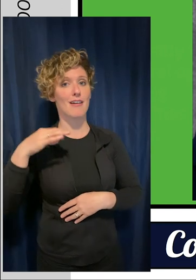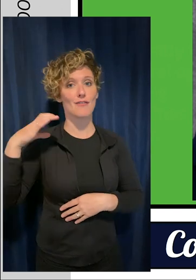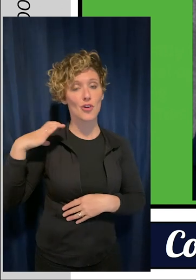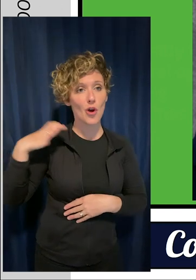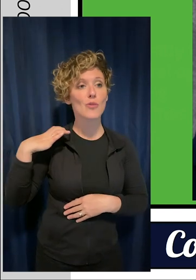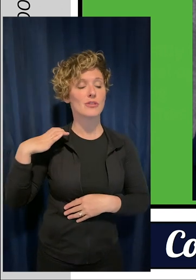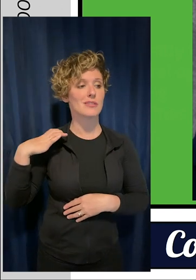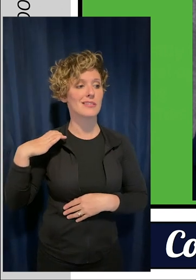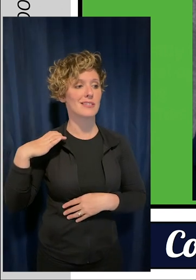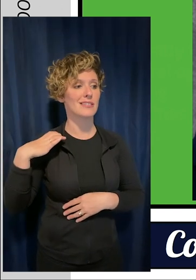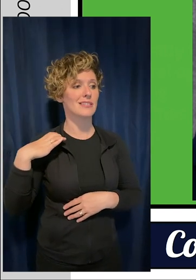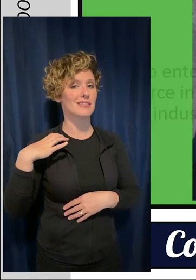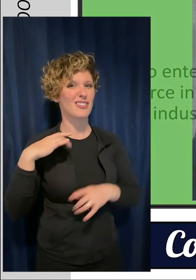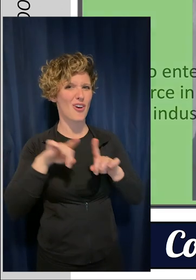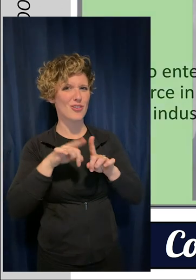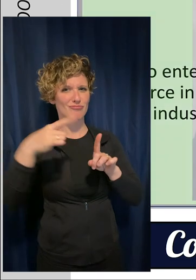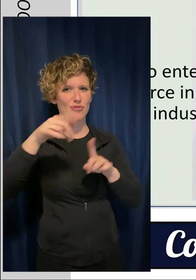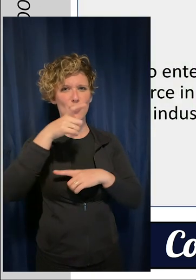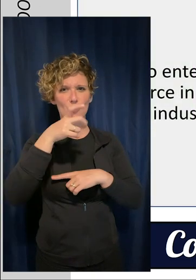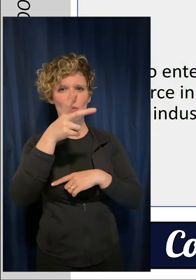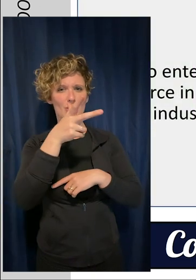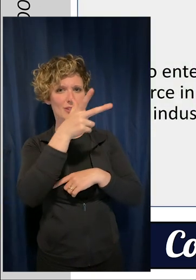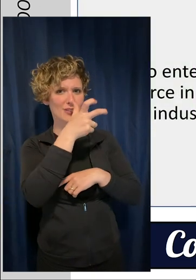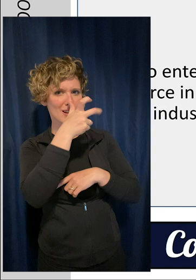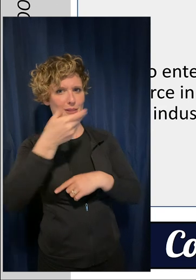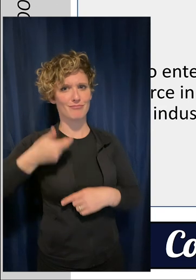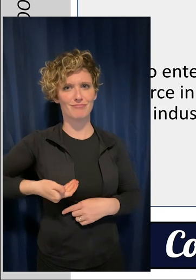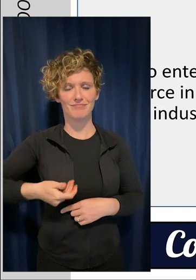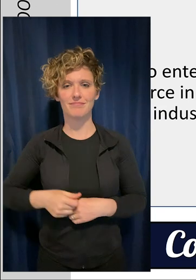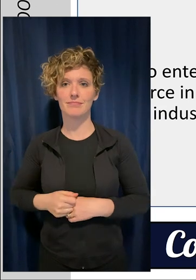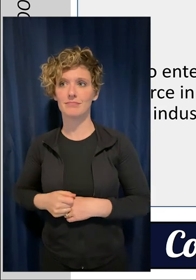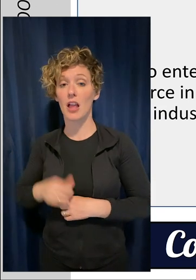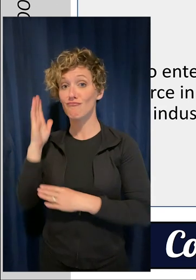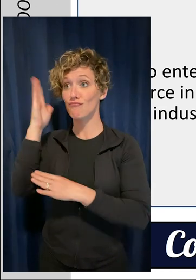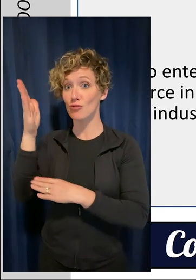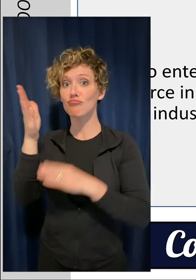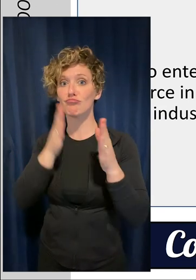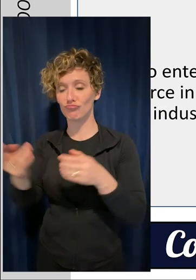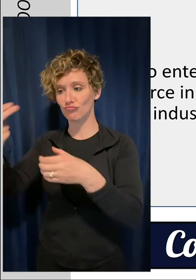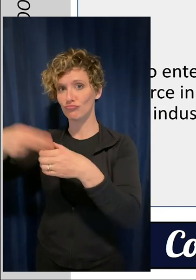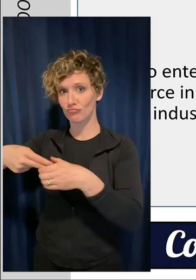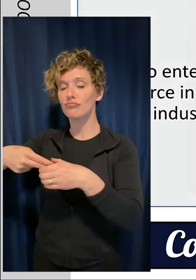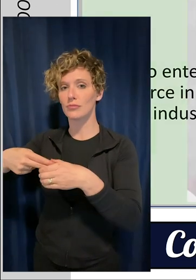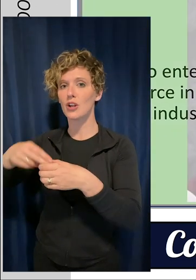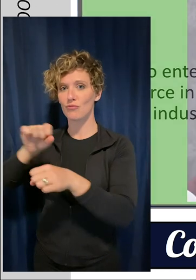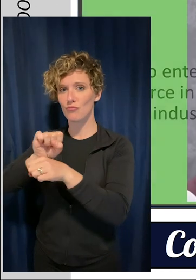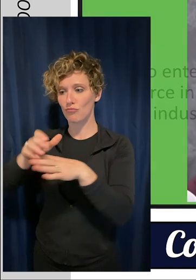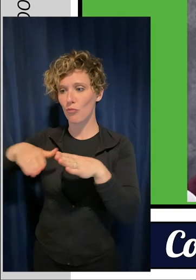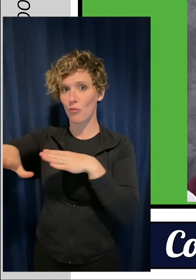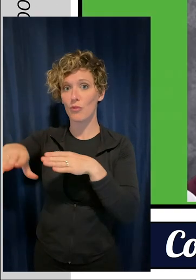most importantly, the people that doubted him. In the future, he plans to enter the workforce in the oil field industry.